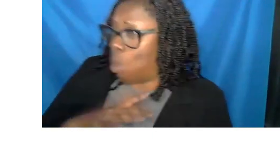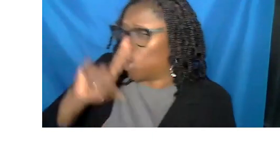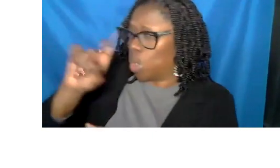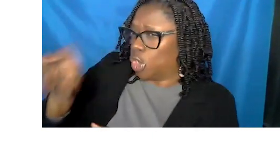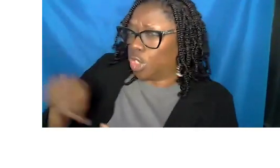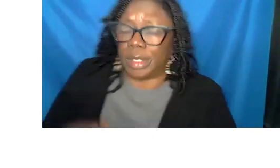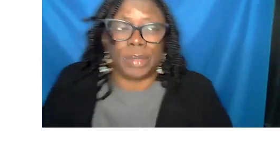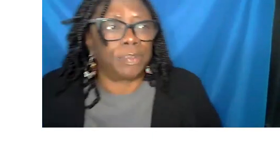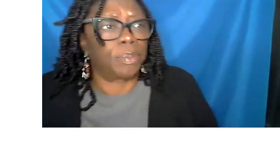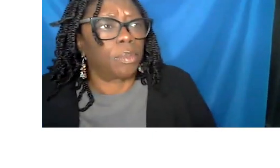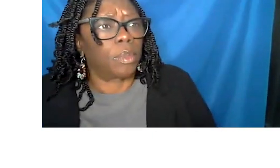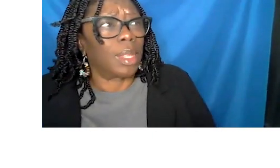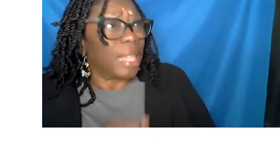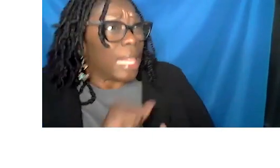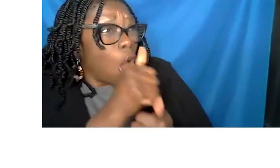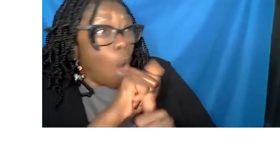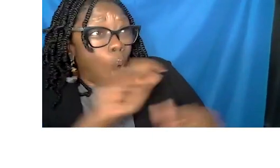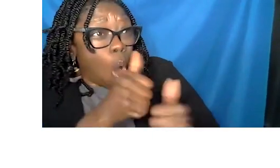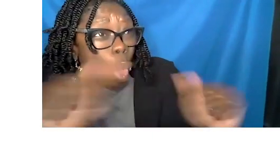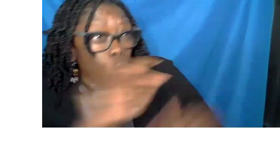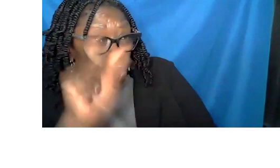Did everyone online hear that question?